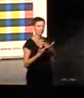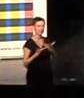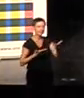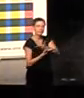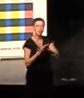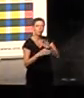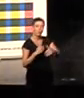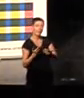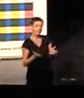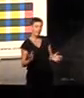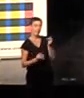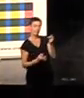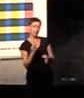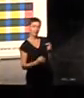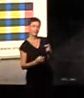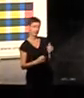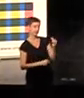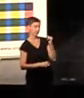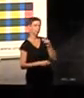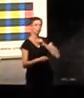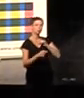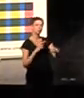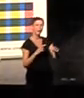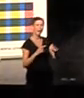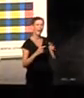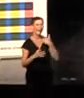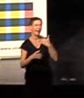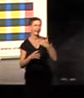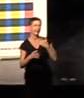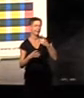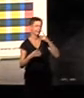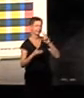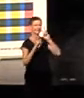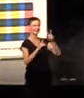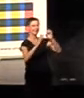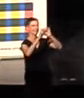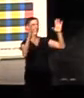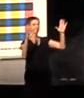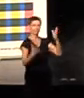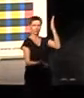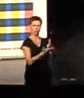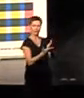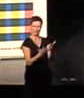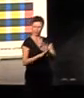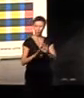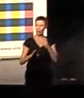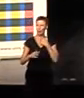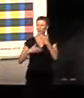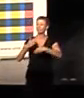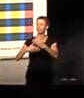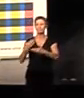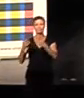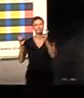and an attempt to liefjes om babbel en himself te lief er spreekt het bij de kroon steekt of democracy